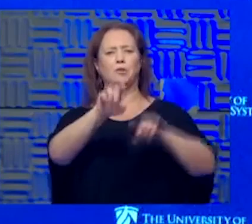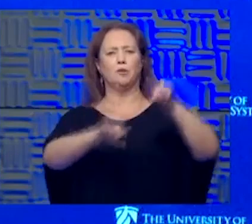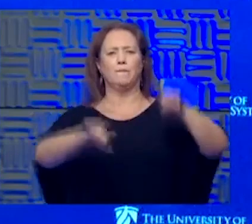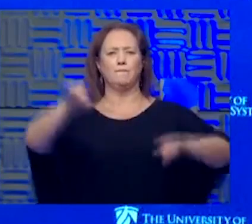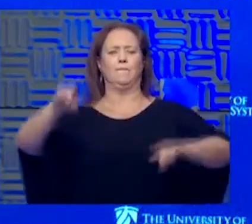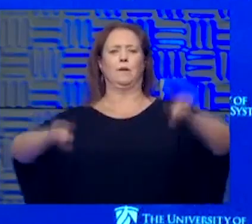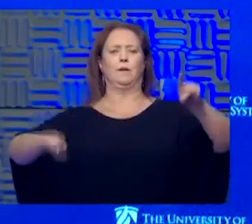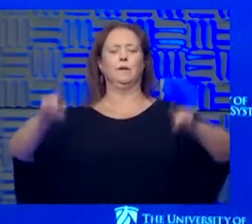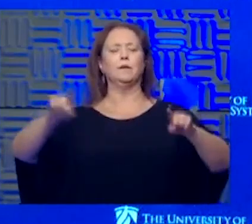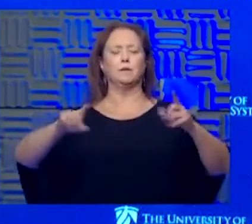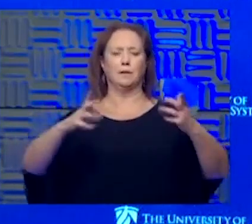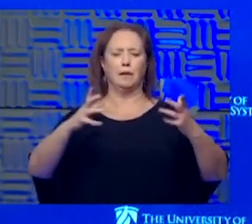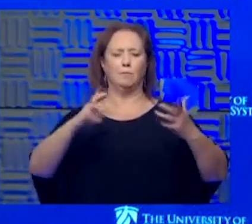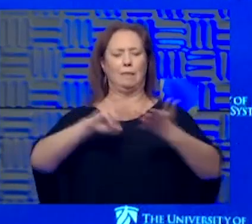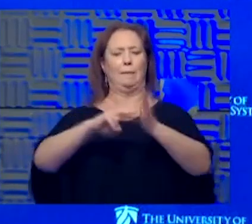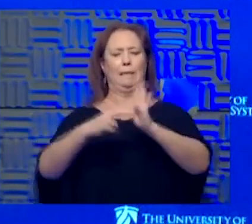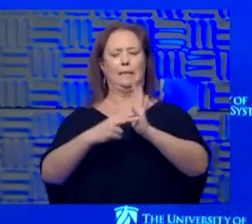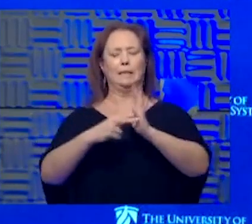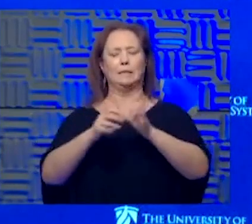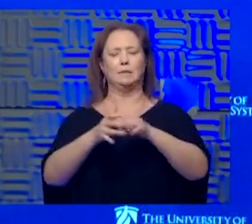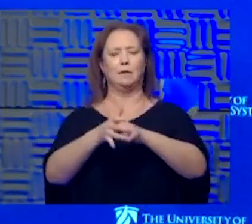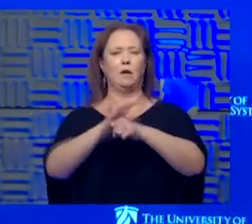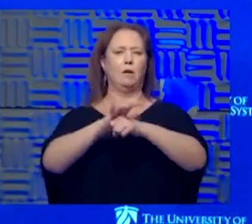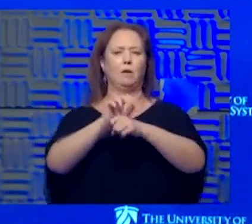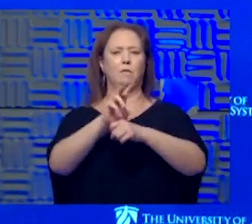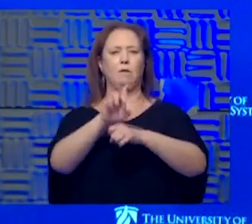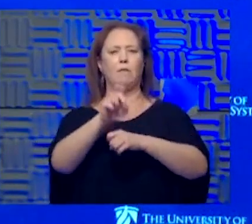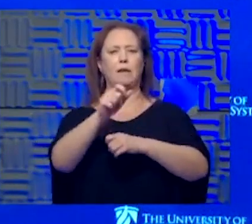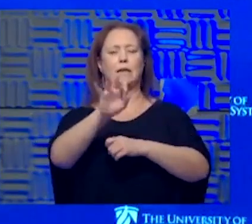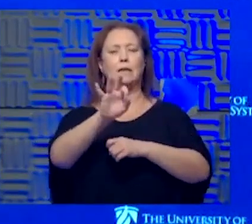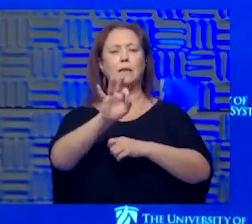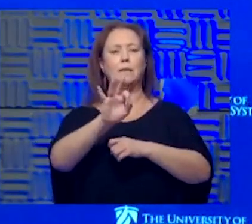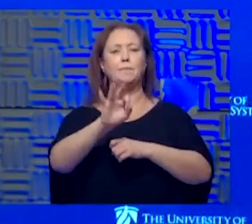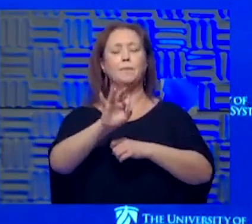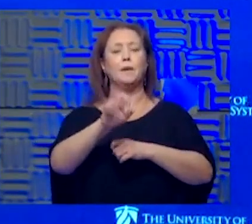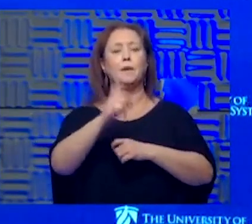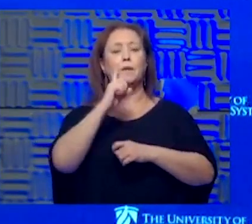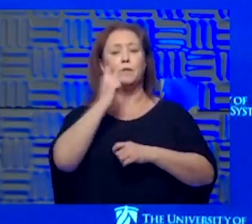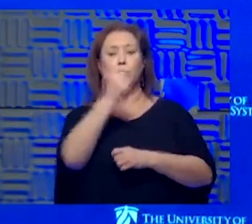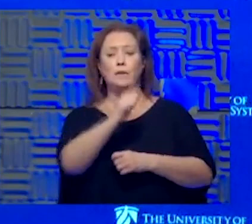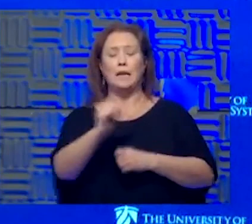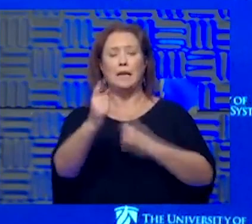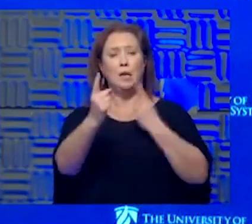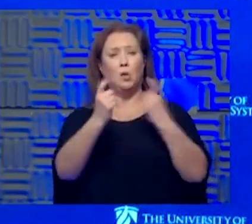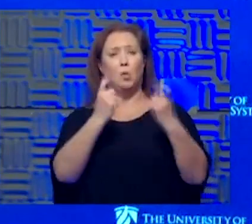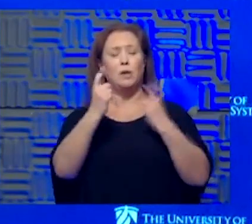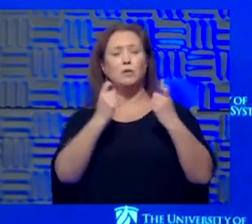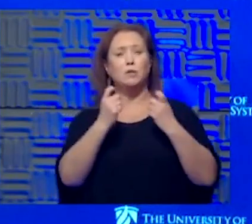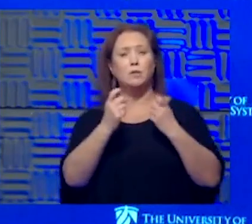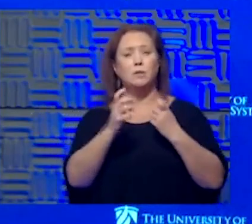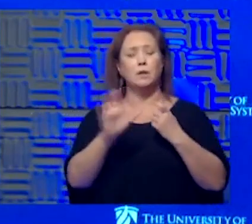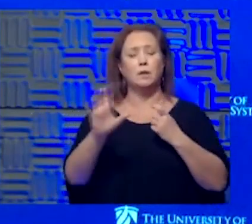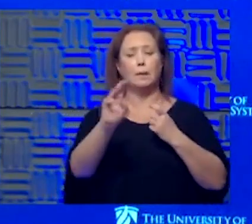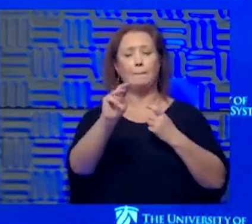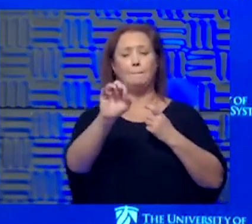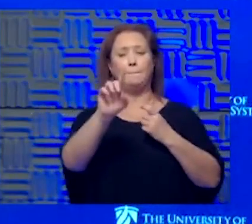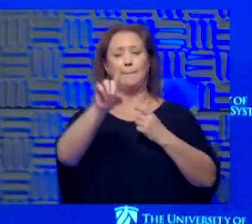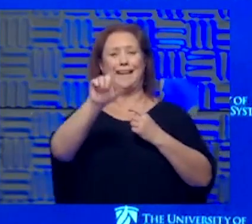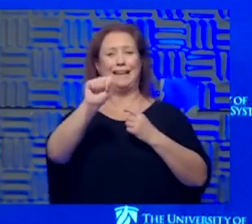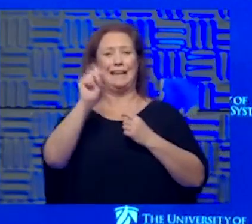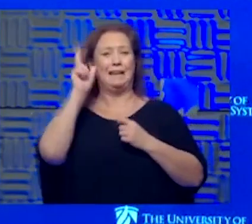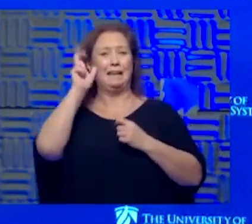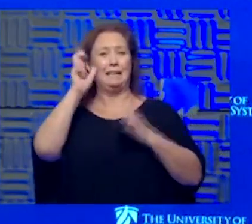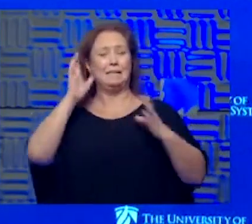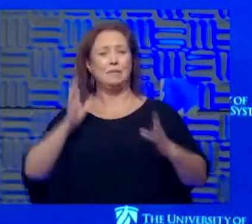ethnic disparities here and what that means around COVID-19. Let's turn to the media first and see if there are questions that any of our media listeners have